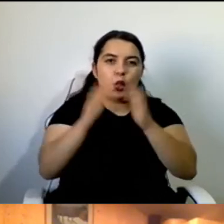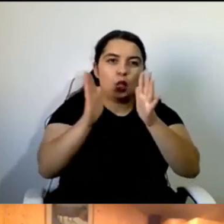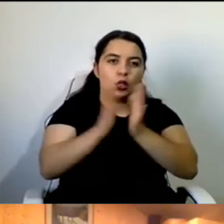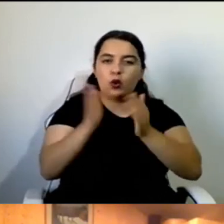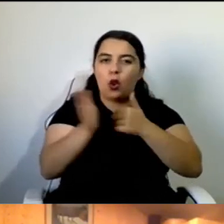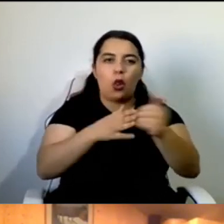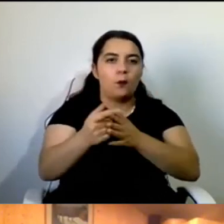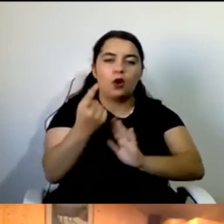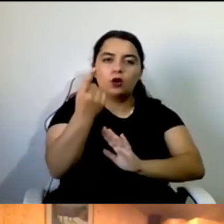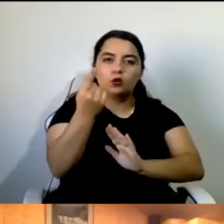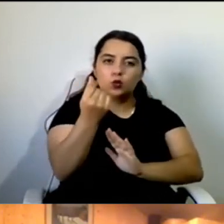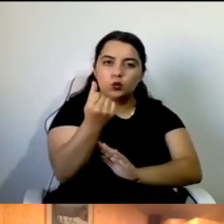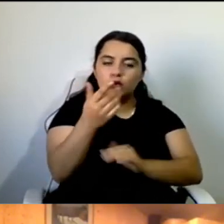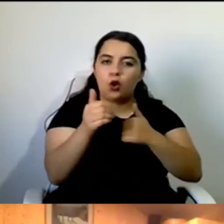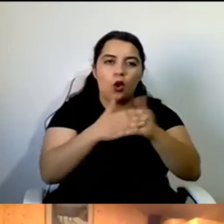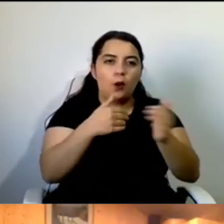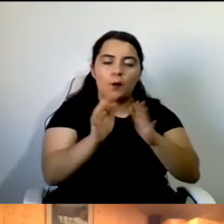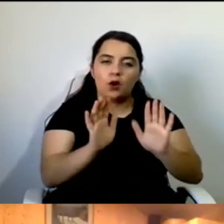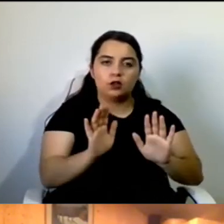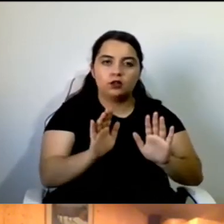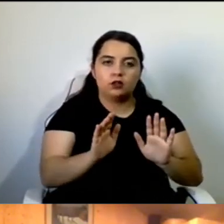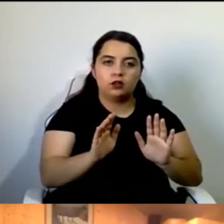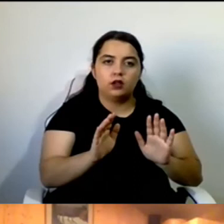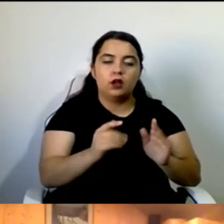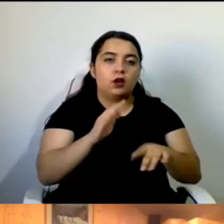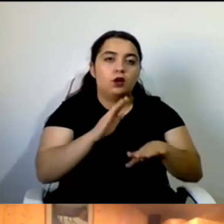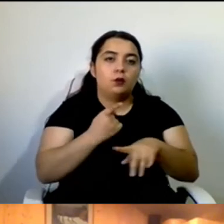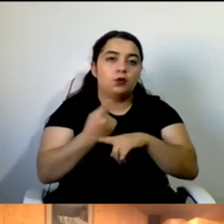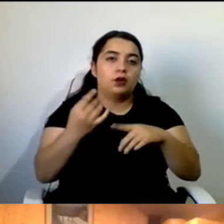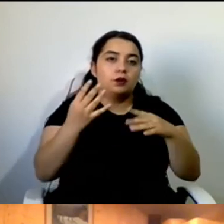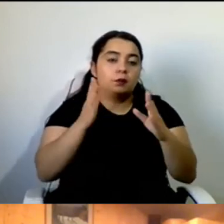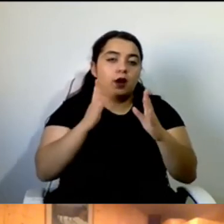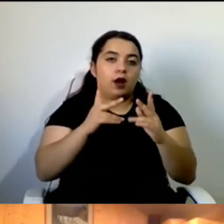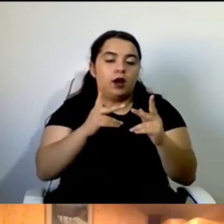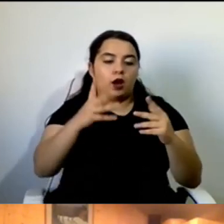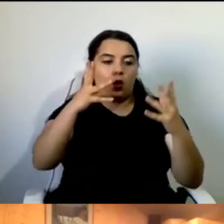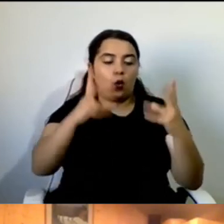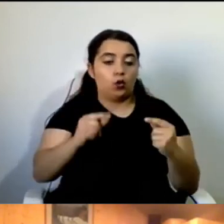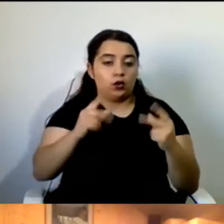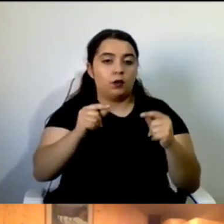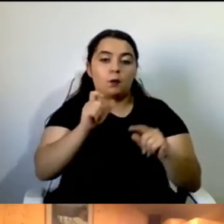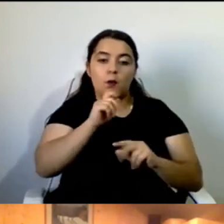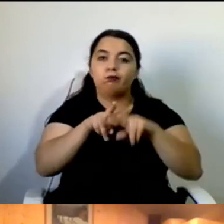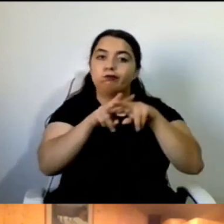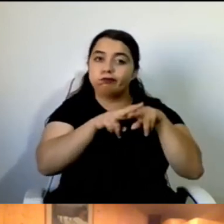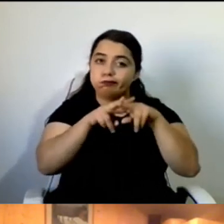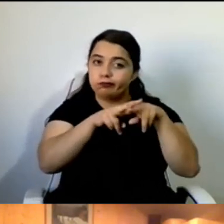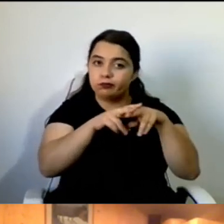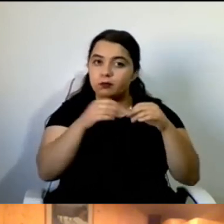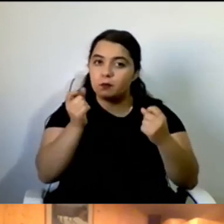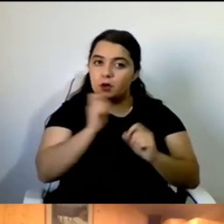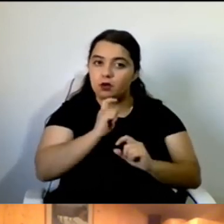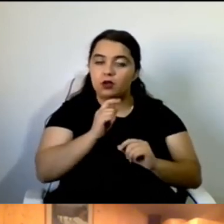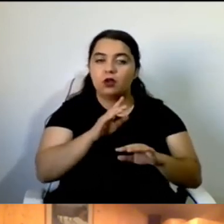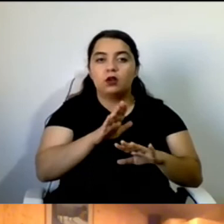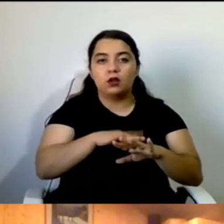can be checked. So every cost has to be booked. When it comes to people with intellectual